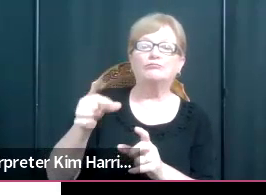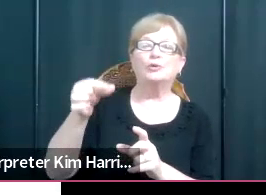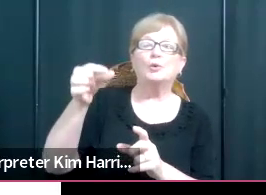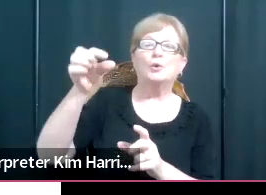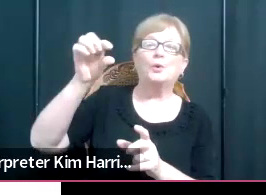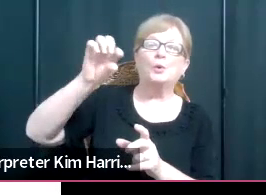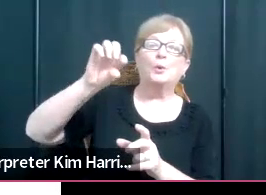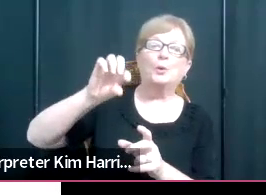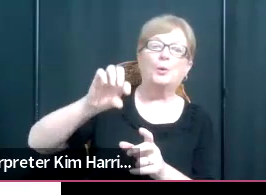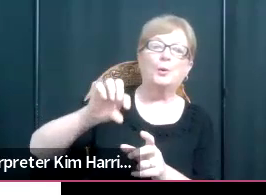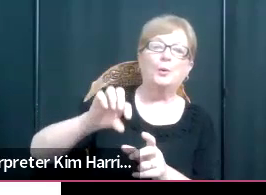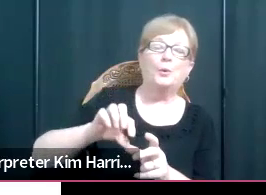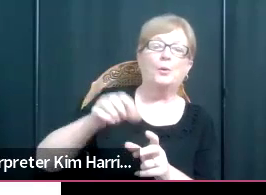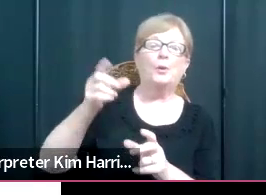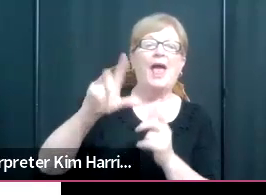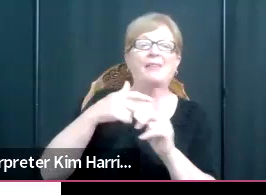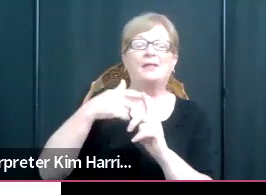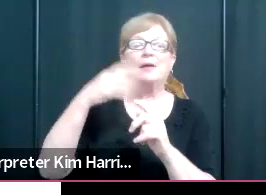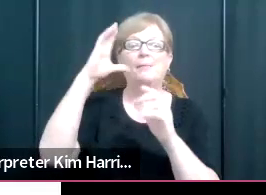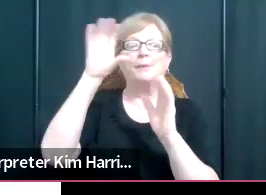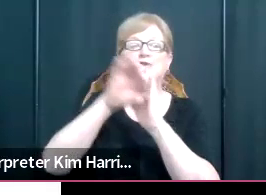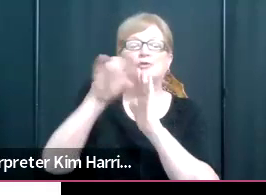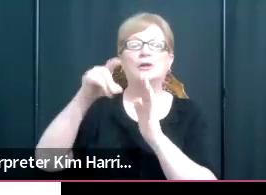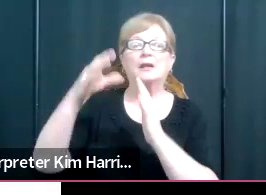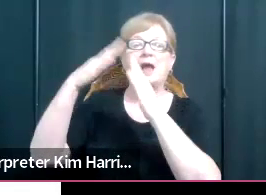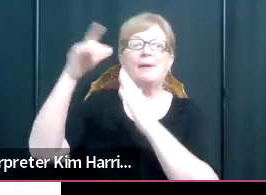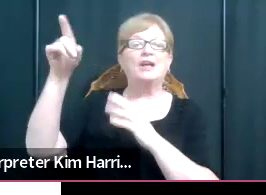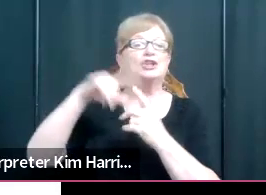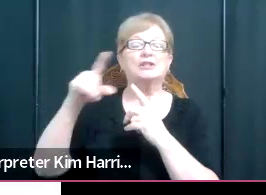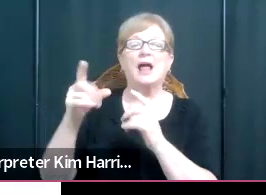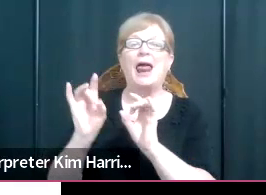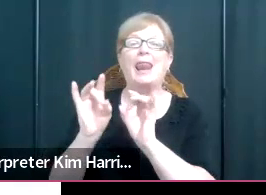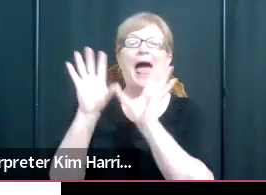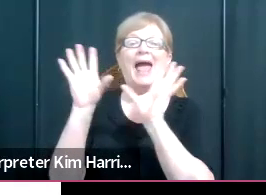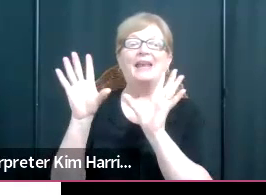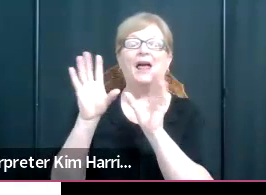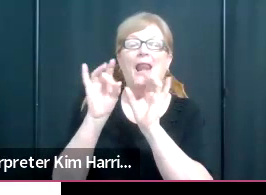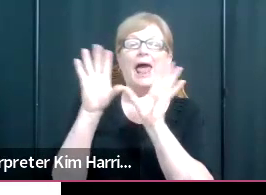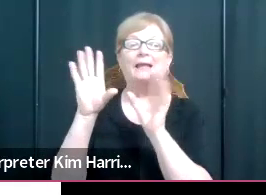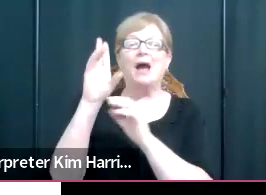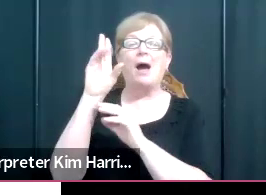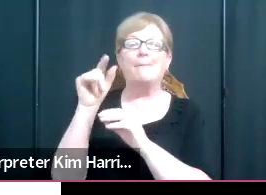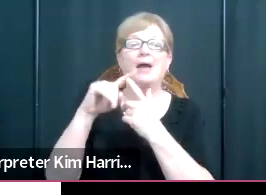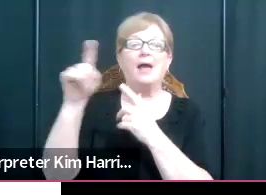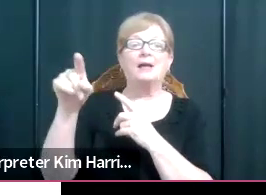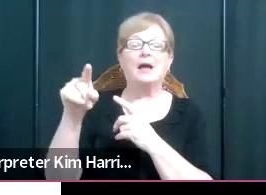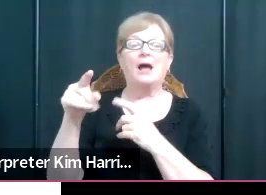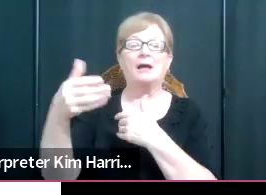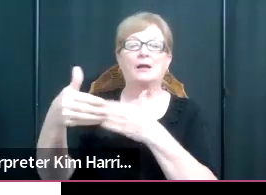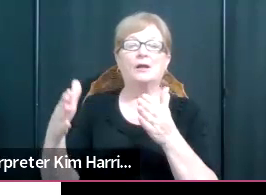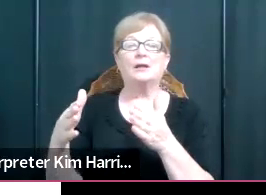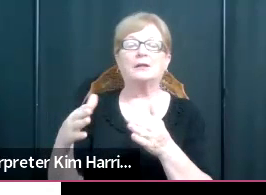the picture in the top corner is just a light up sand cube table.